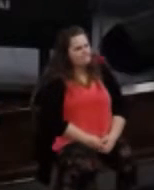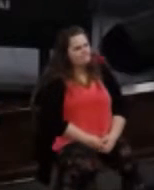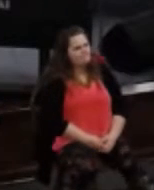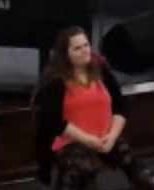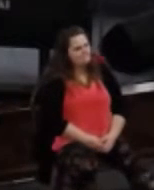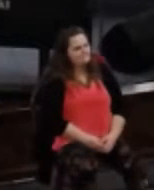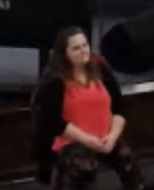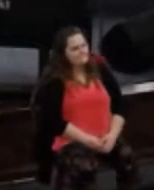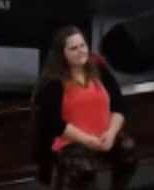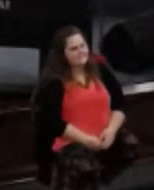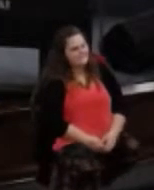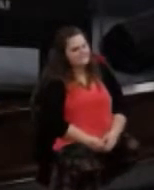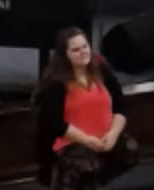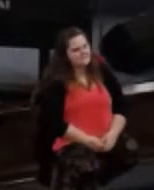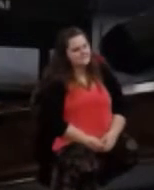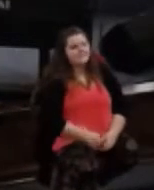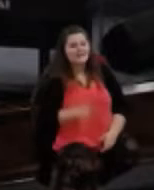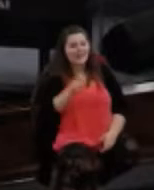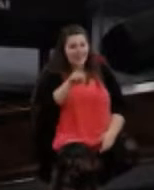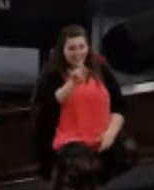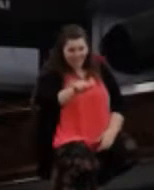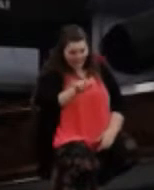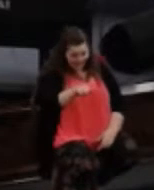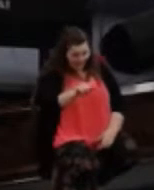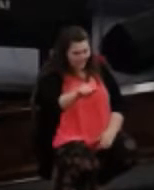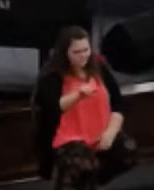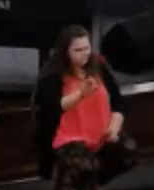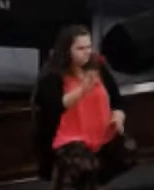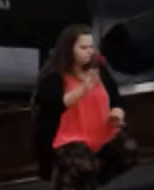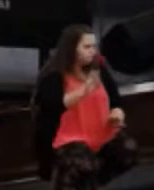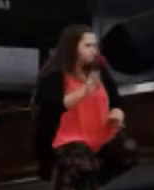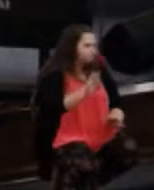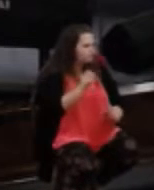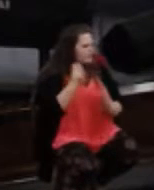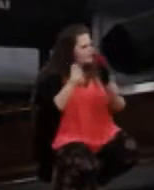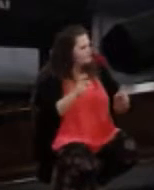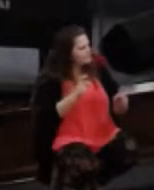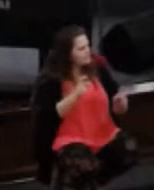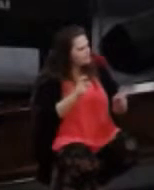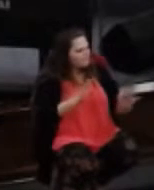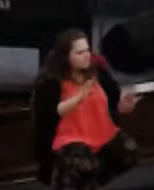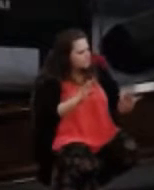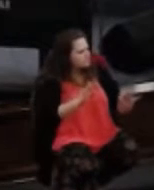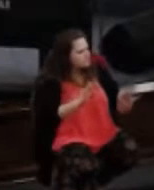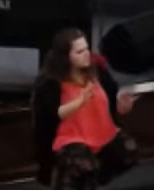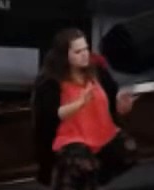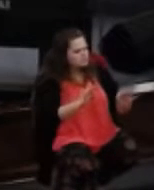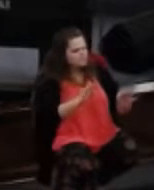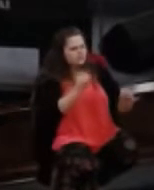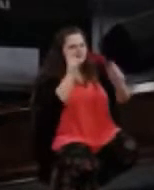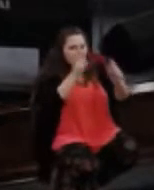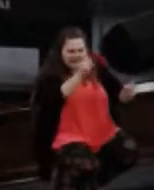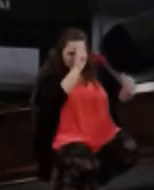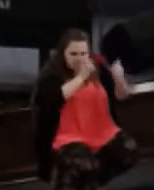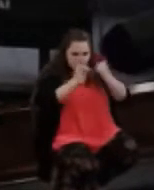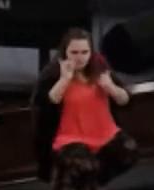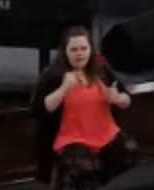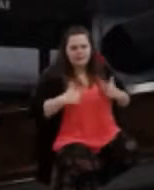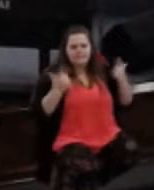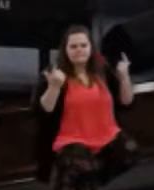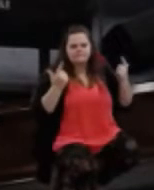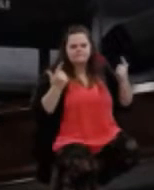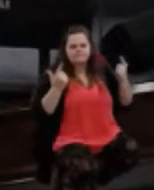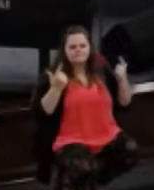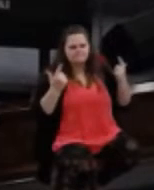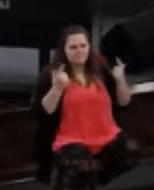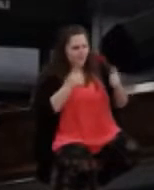Now that's a perfect gift, the gift of eternal life.